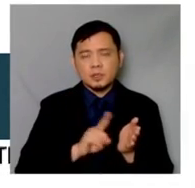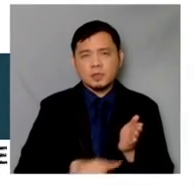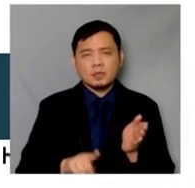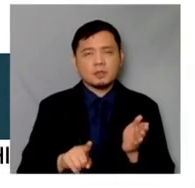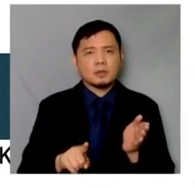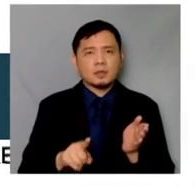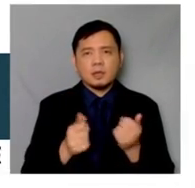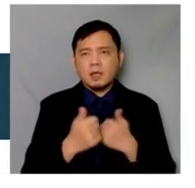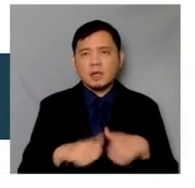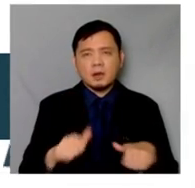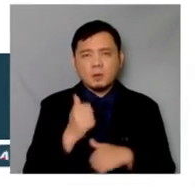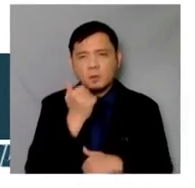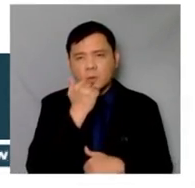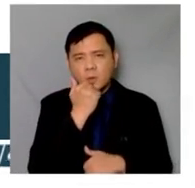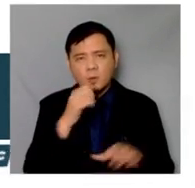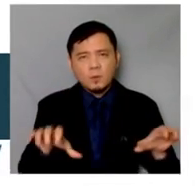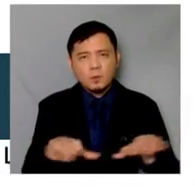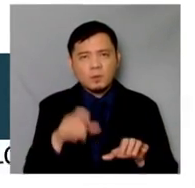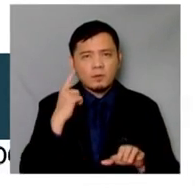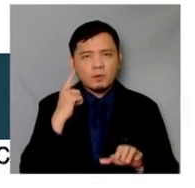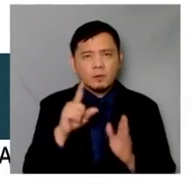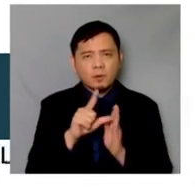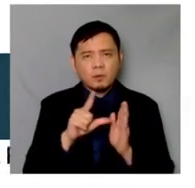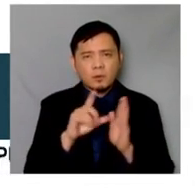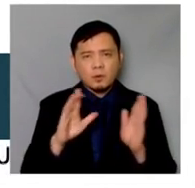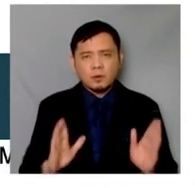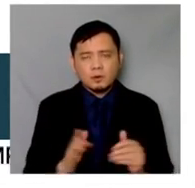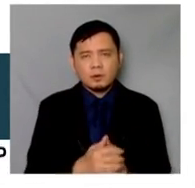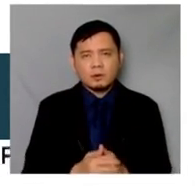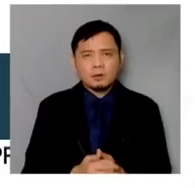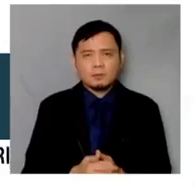misconduct. I mean, there are statements here